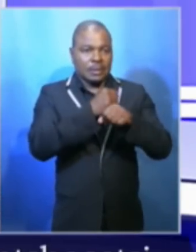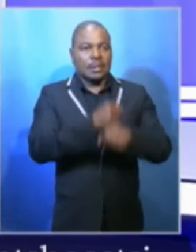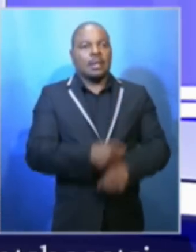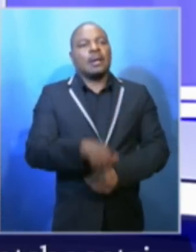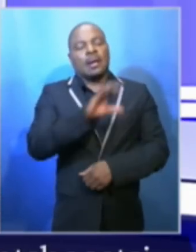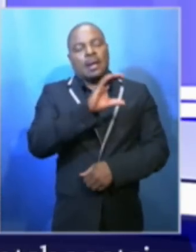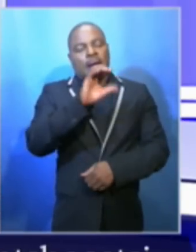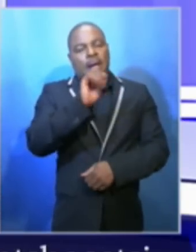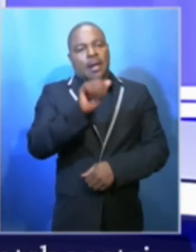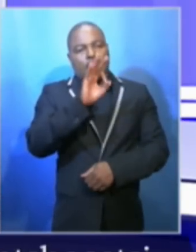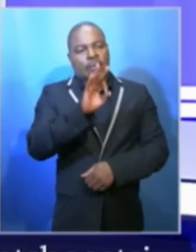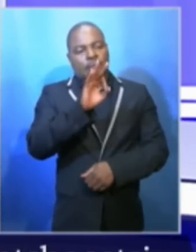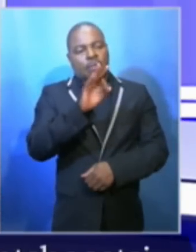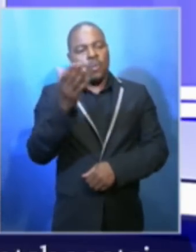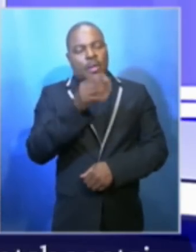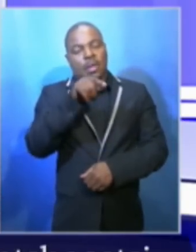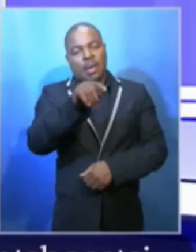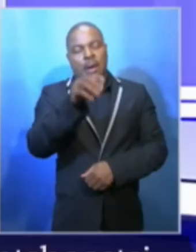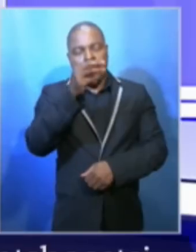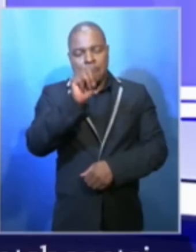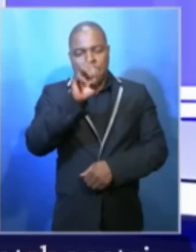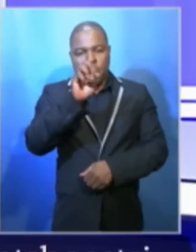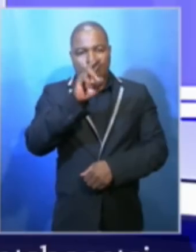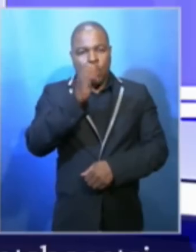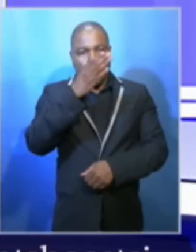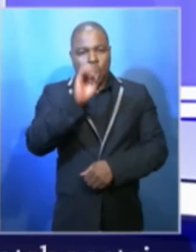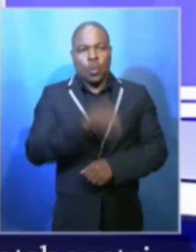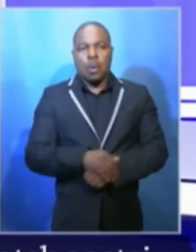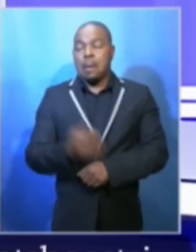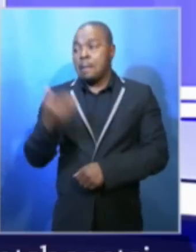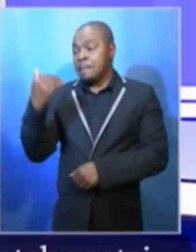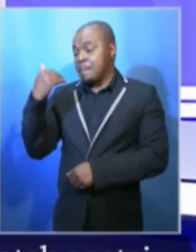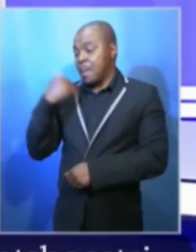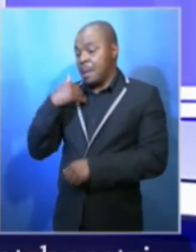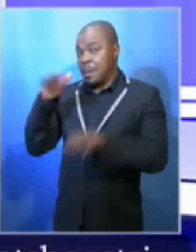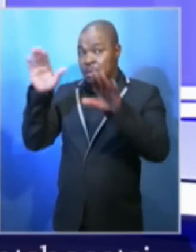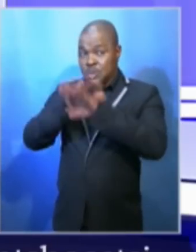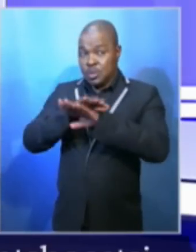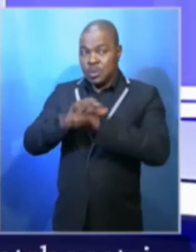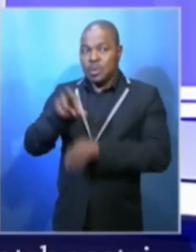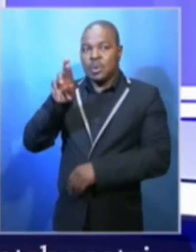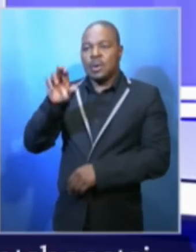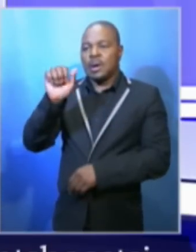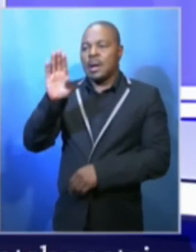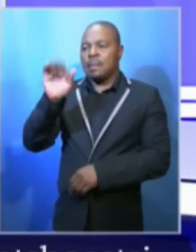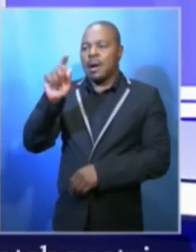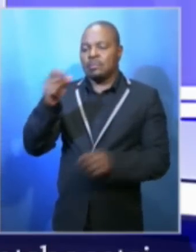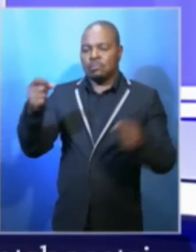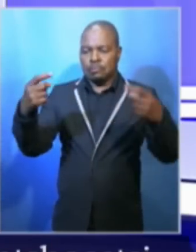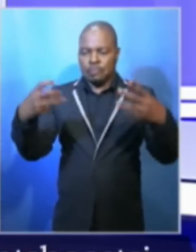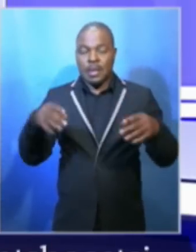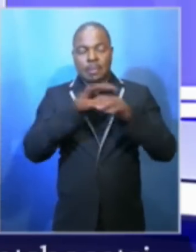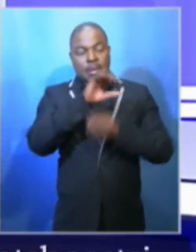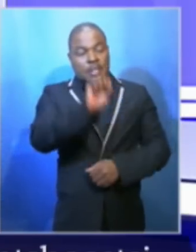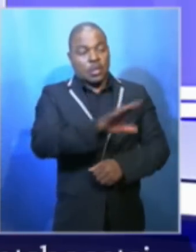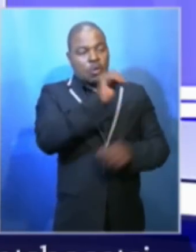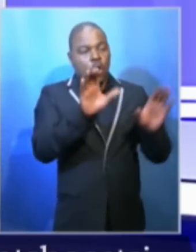kwa Morocco. Kgogo ya maabane bosigo kwa Rabat e akareditse Afrika Borwa mo Group B mmogo le